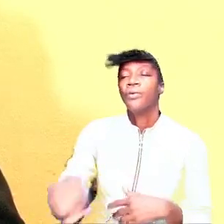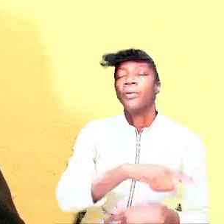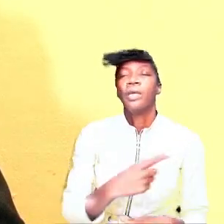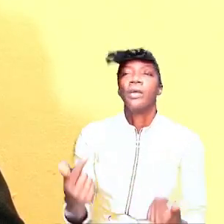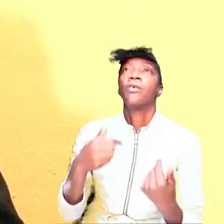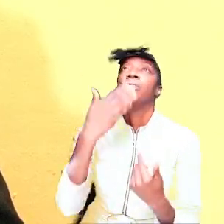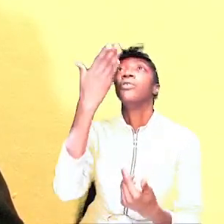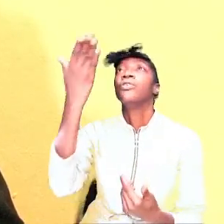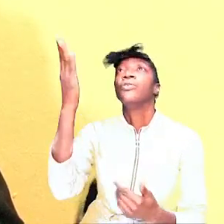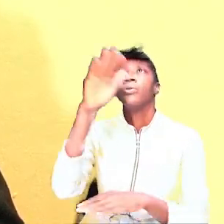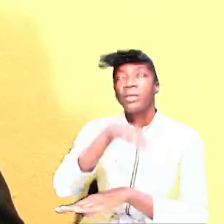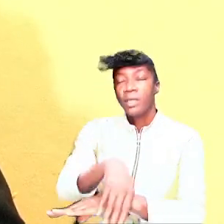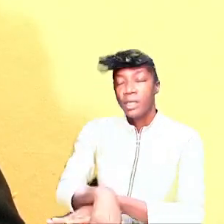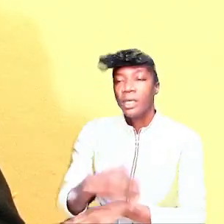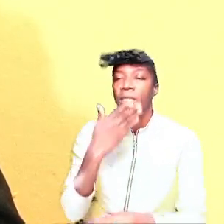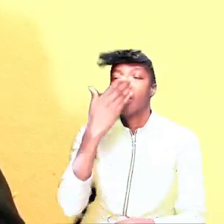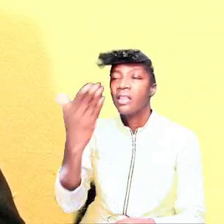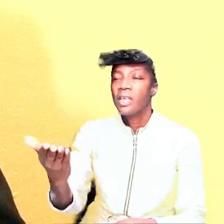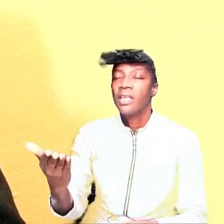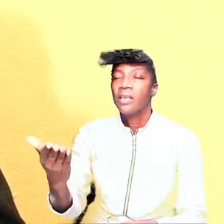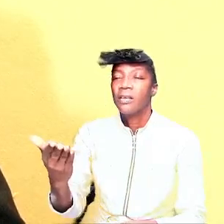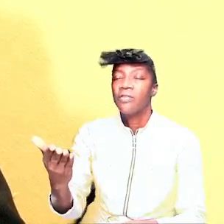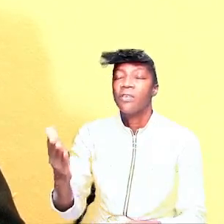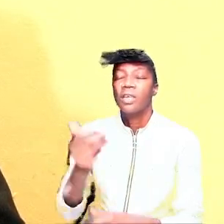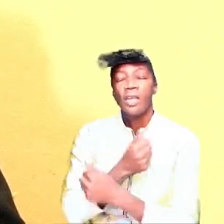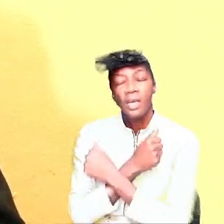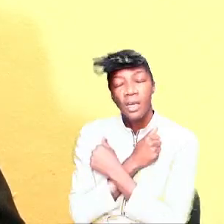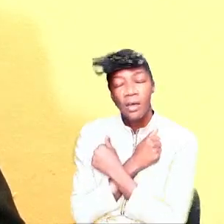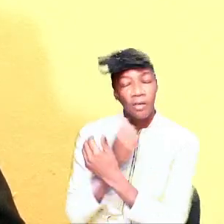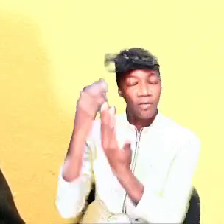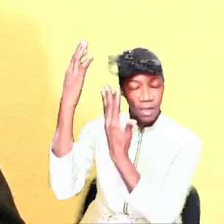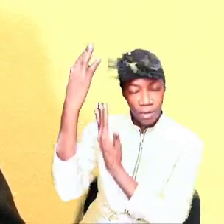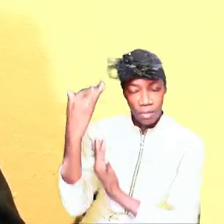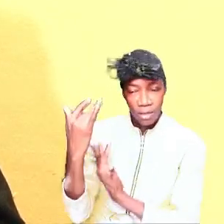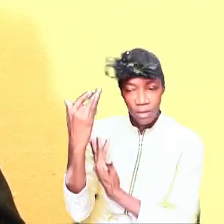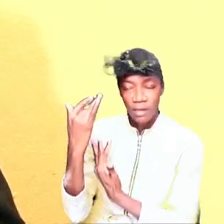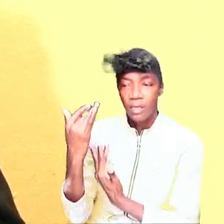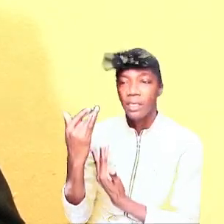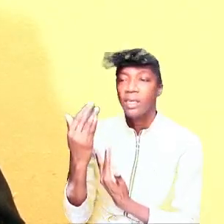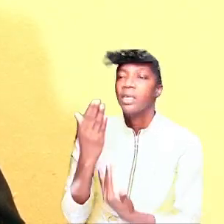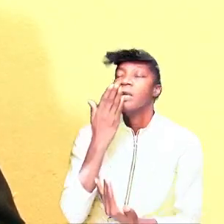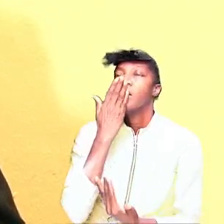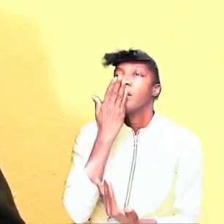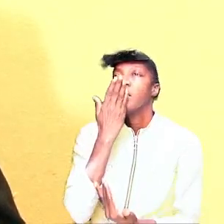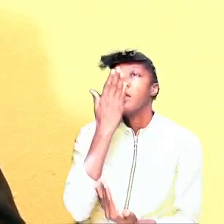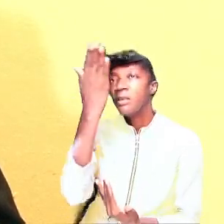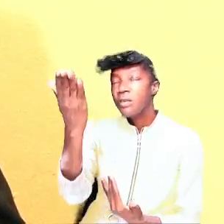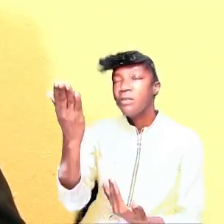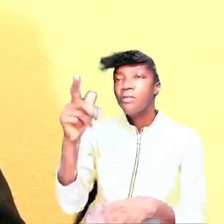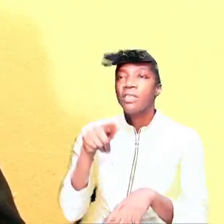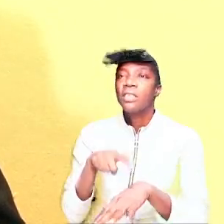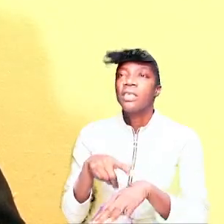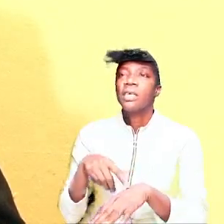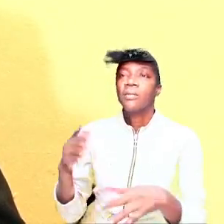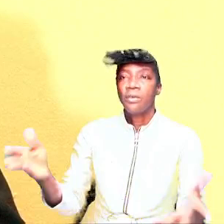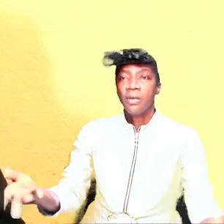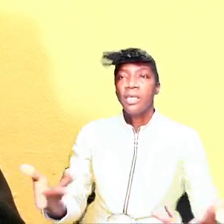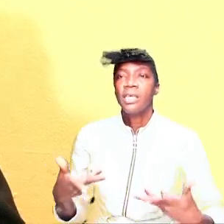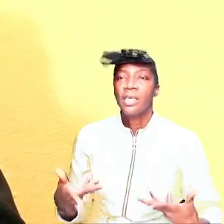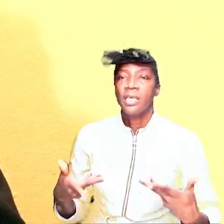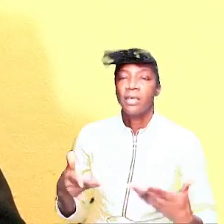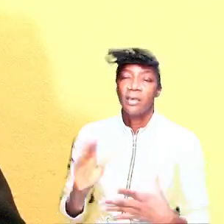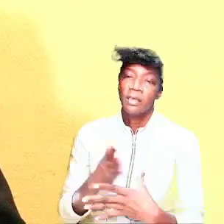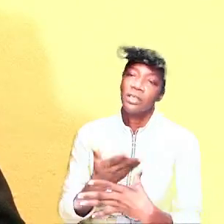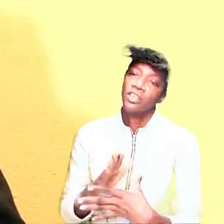to you tonight and we thank you for your love and your mercies. We thank you for this opportunity to be here, to